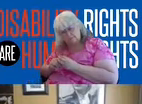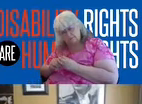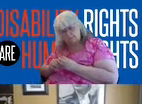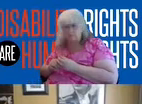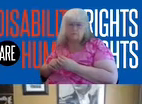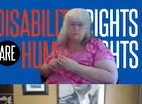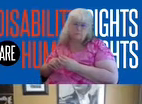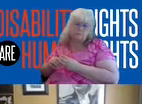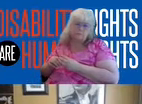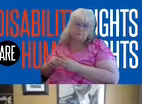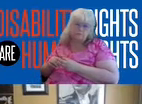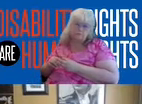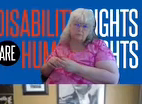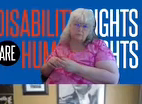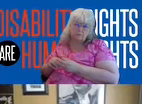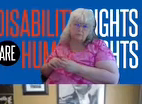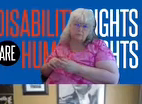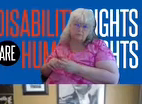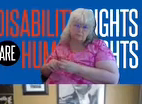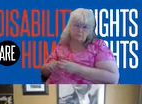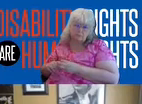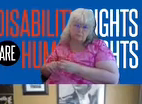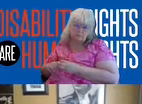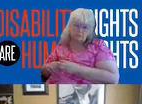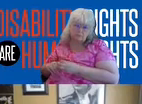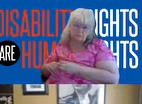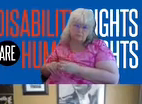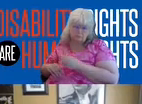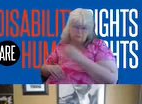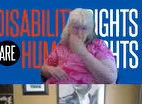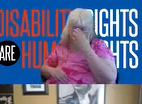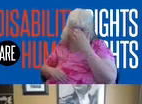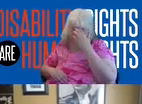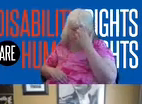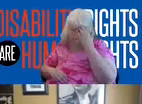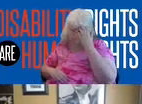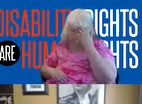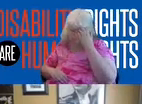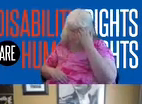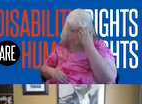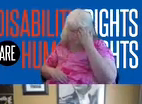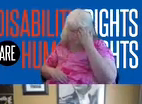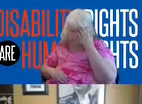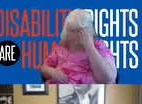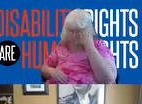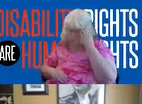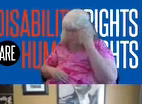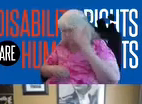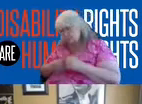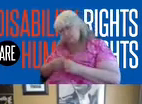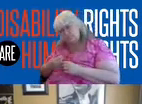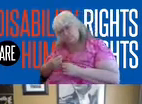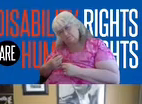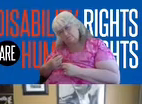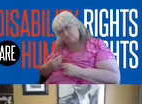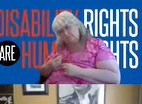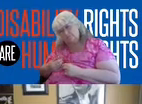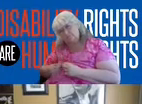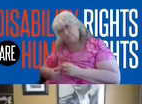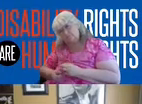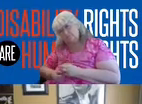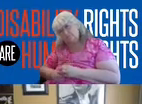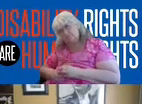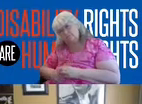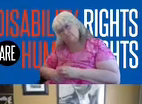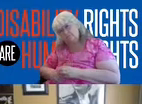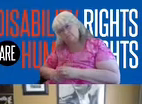big things is plain language, not using acronyms, or at least explaining the use of acronyms and what they mean. So